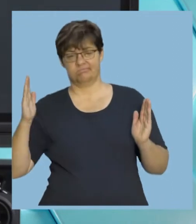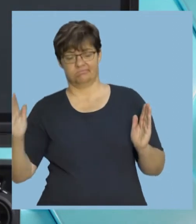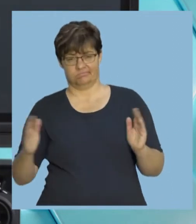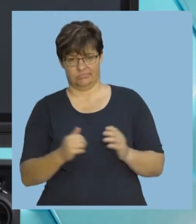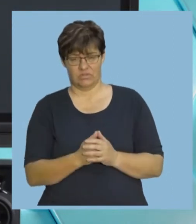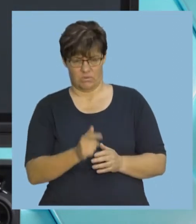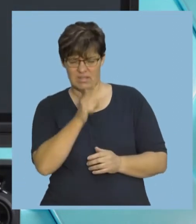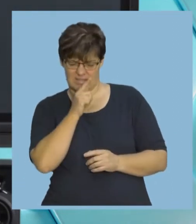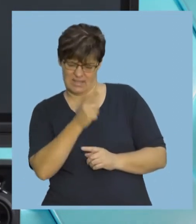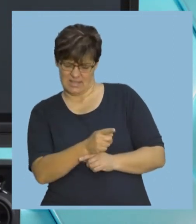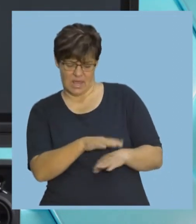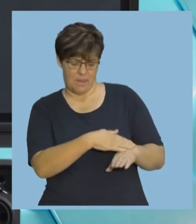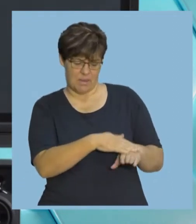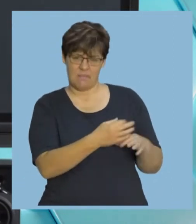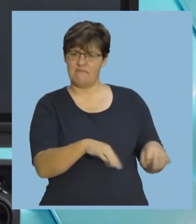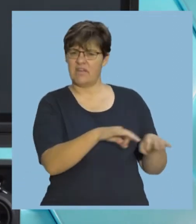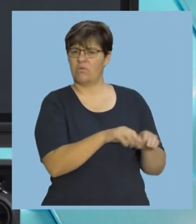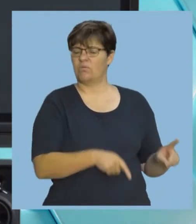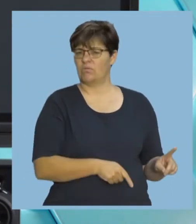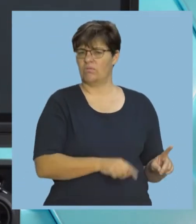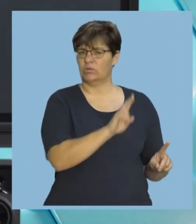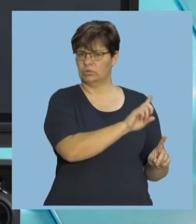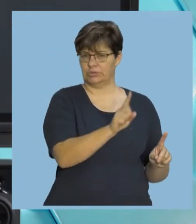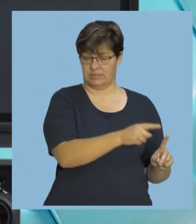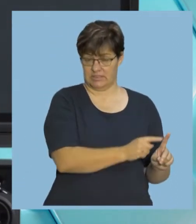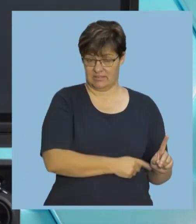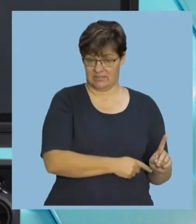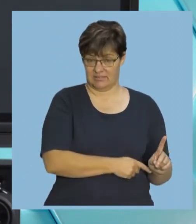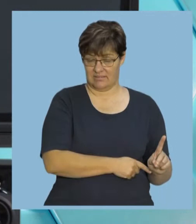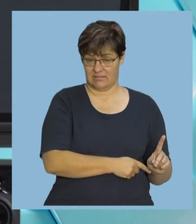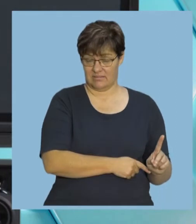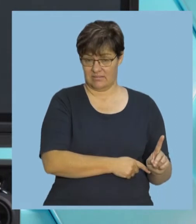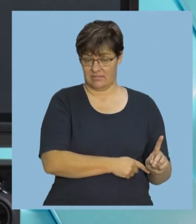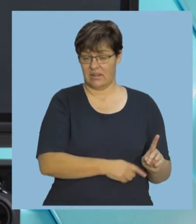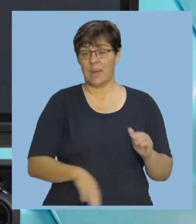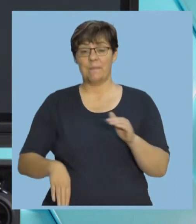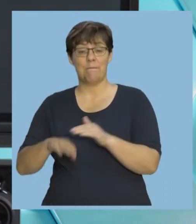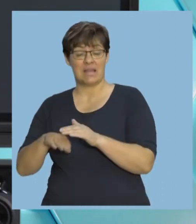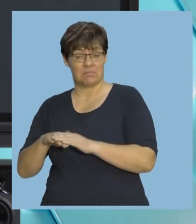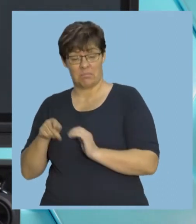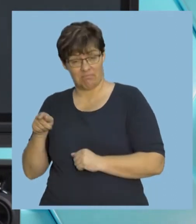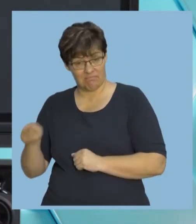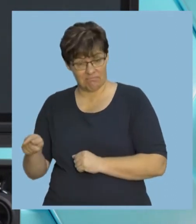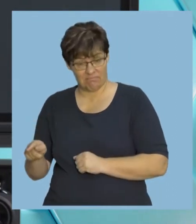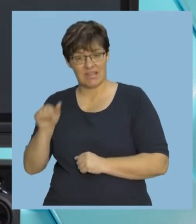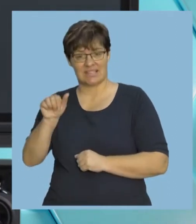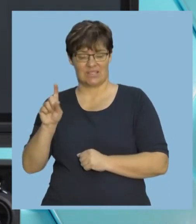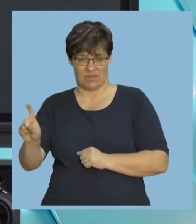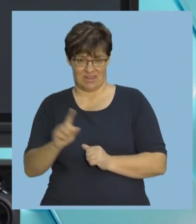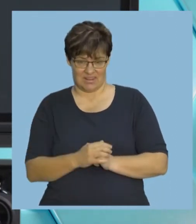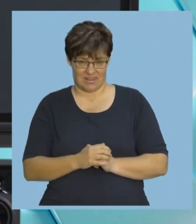can tell the minimum value, which is 21, the maximum value, which is